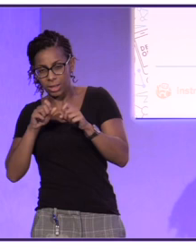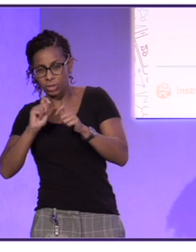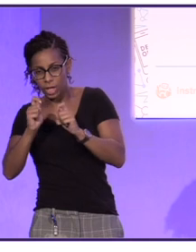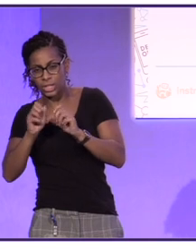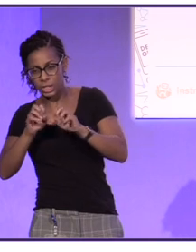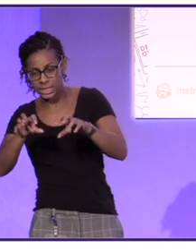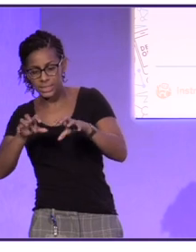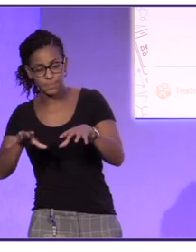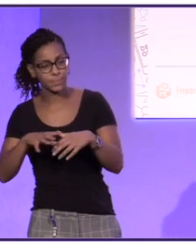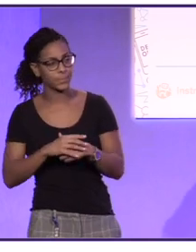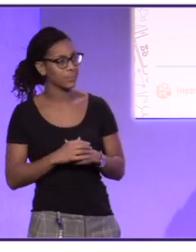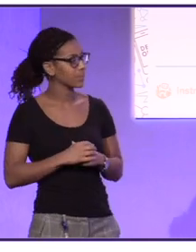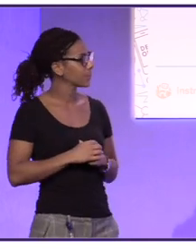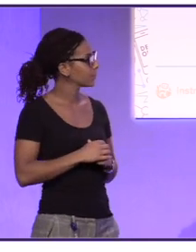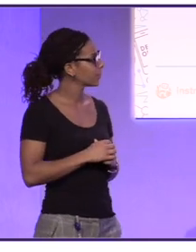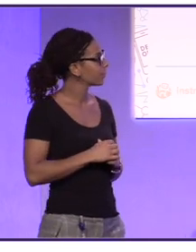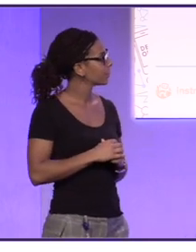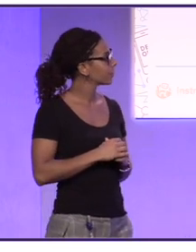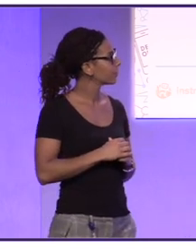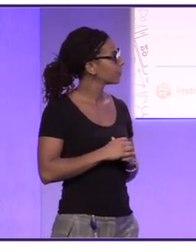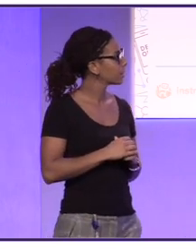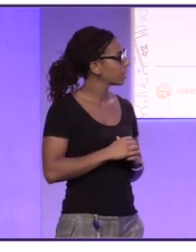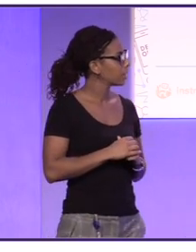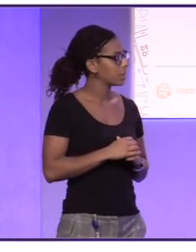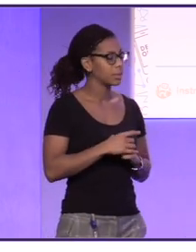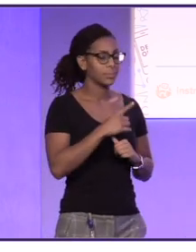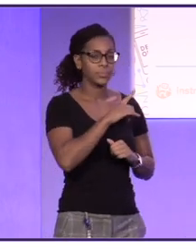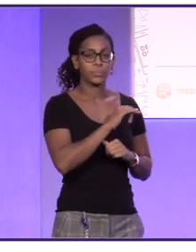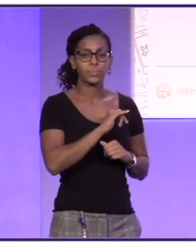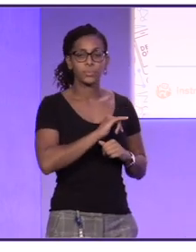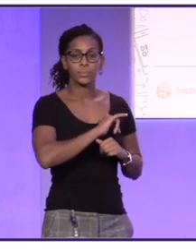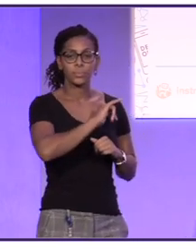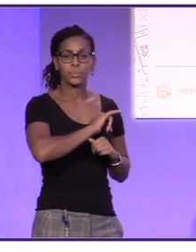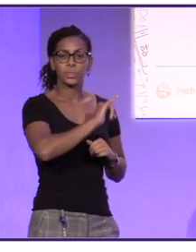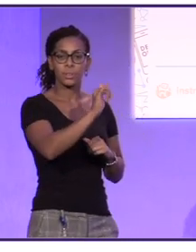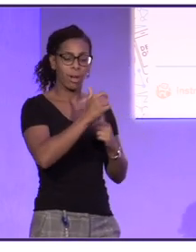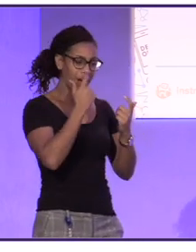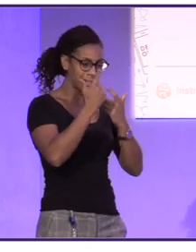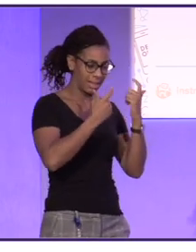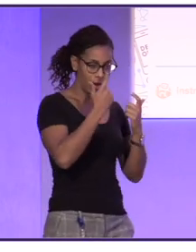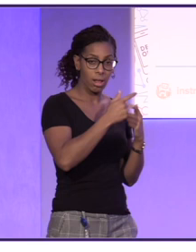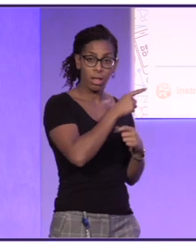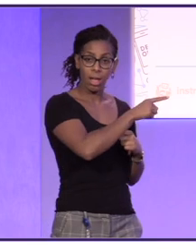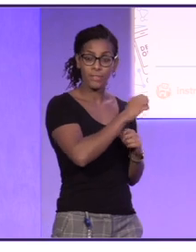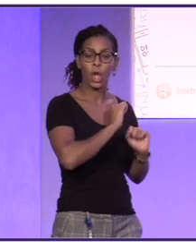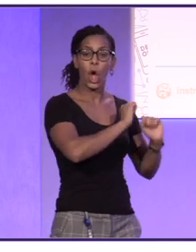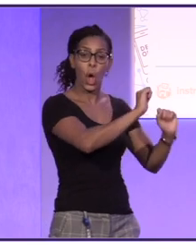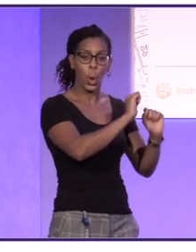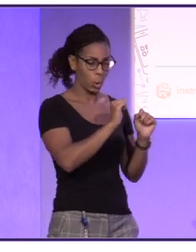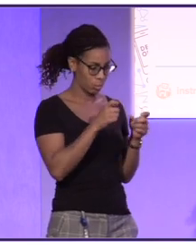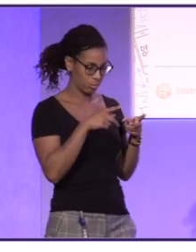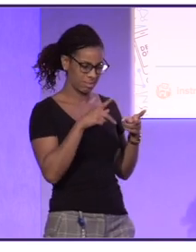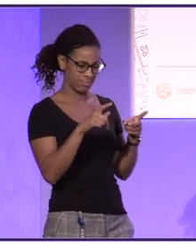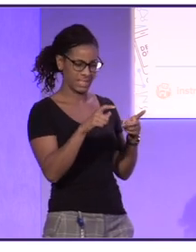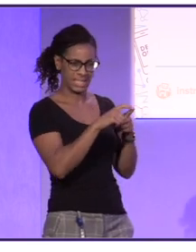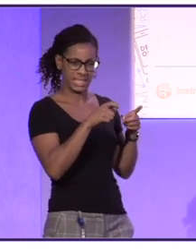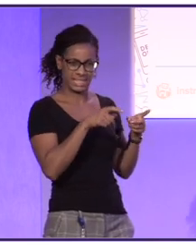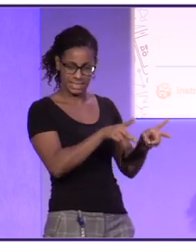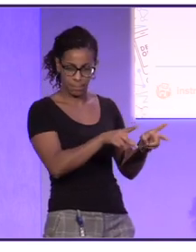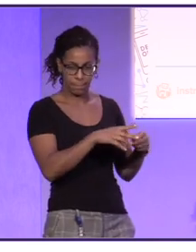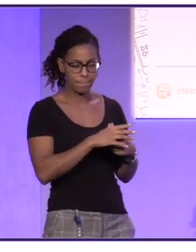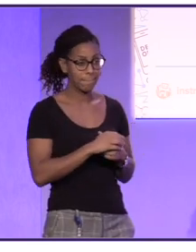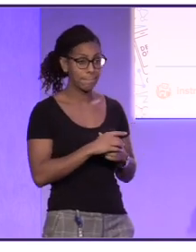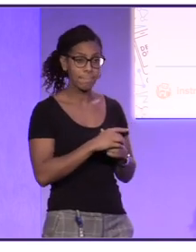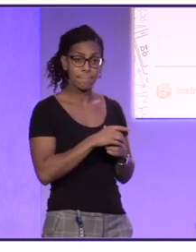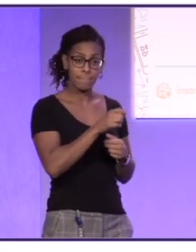At Skyscanner, we have our own CD system. And it's quite clever. And what it